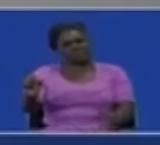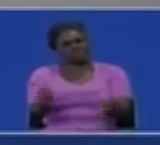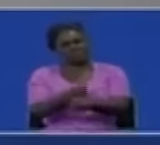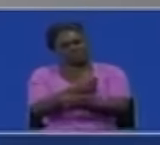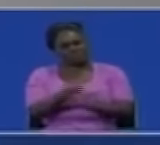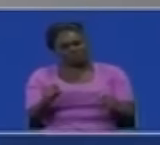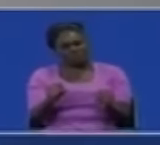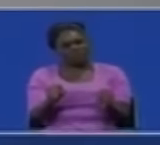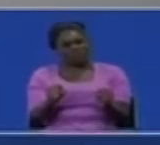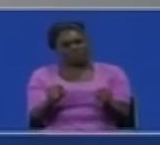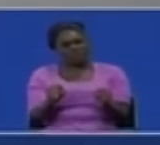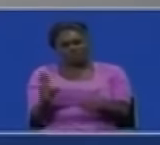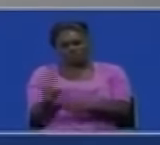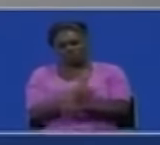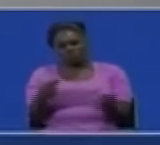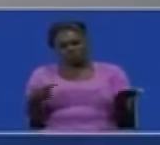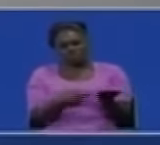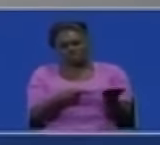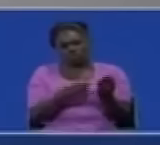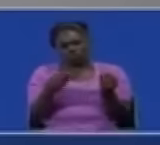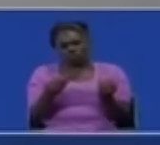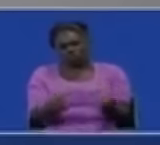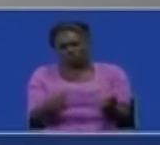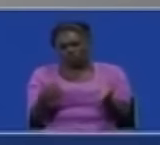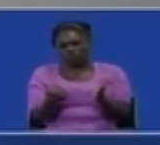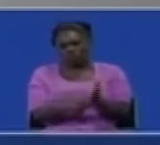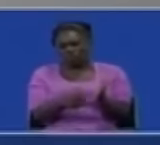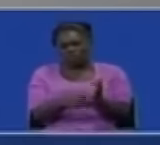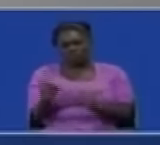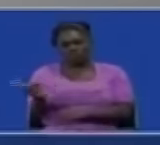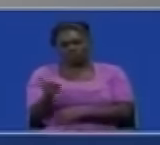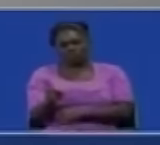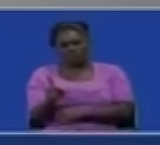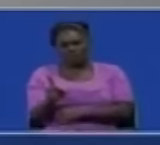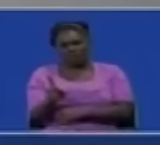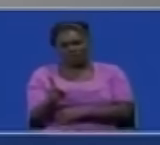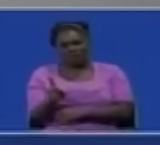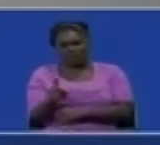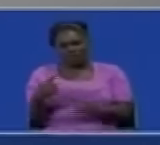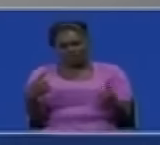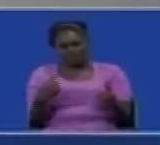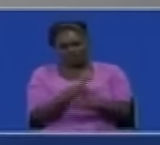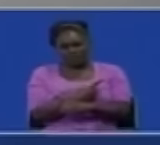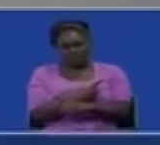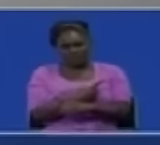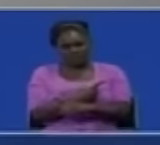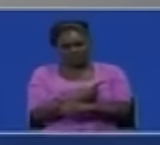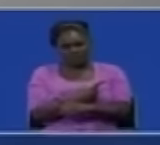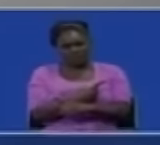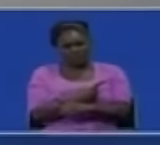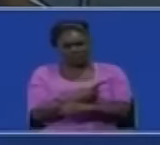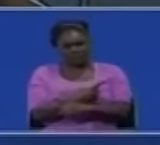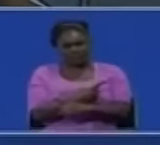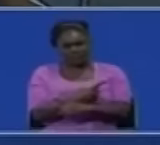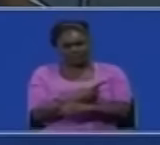cannot possibly use technology to cure dishonesty. Mm-hmm. And we have We've seen that with IFMIS. Well, exactly. Exactly.